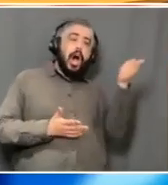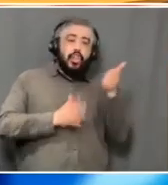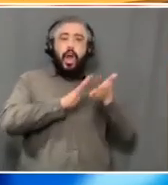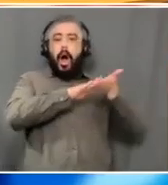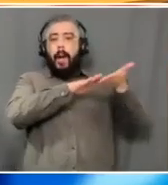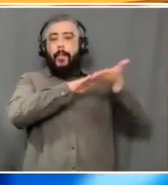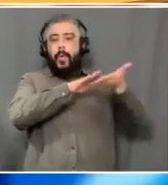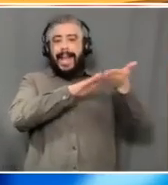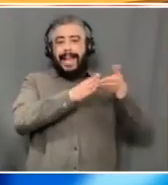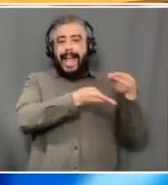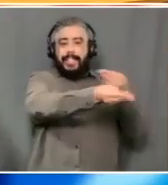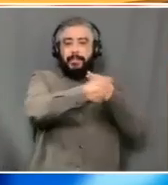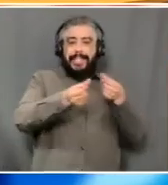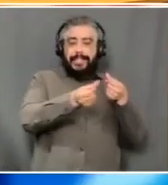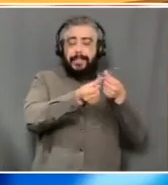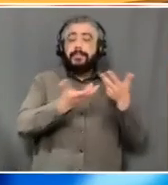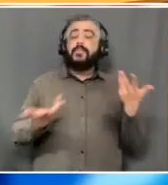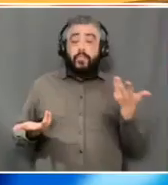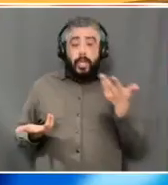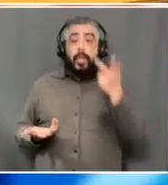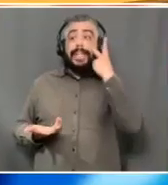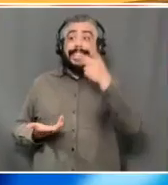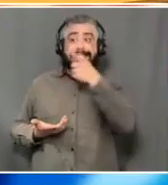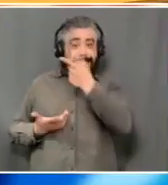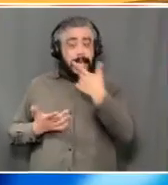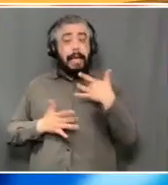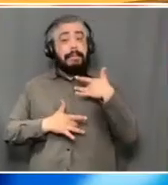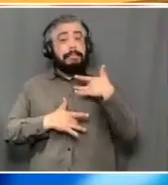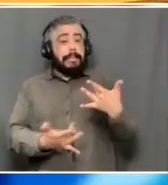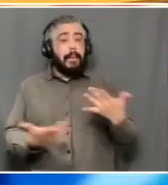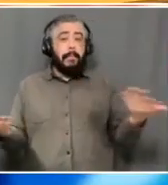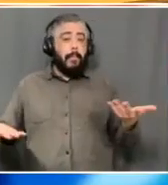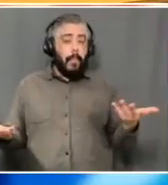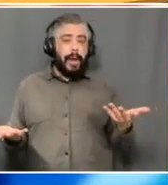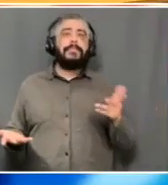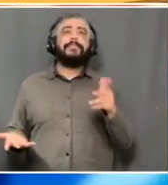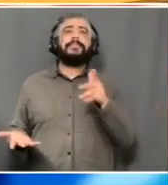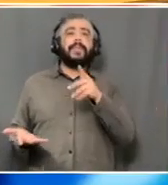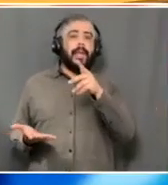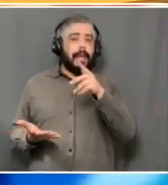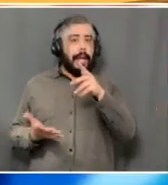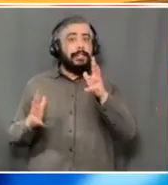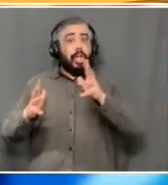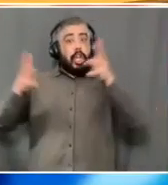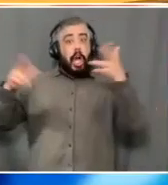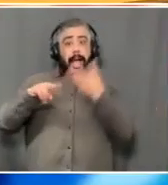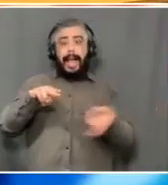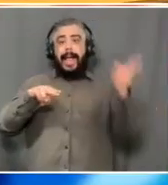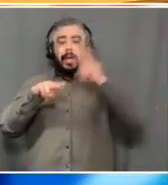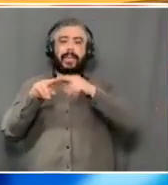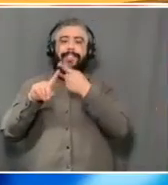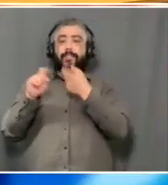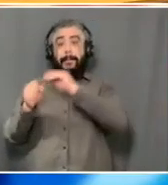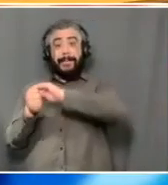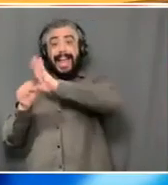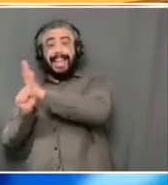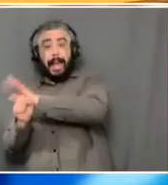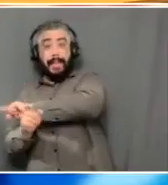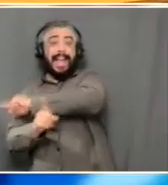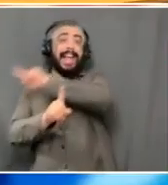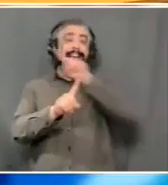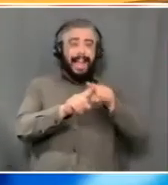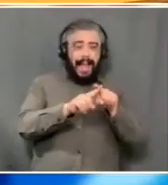expenses. So you'll see a trend that's kind of, substantial increases through the pandemic years and then a revision